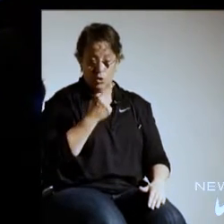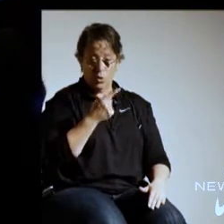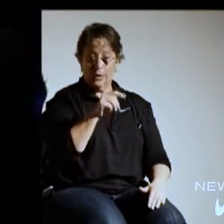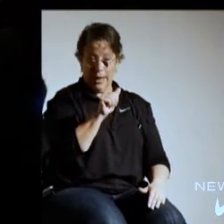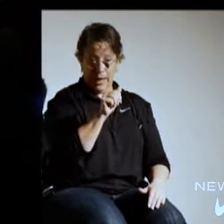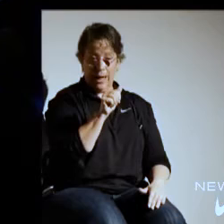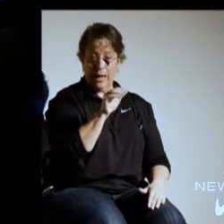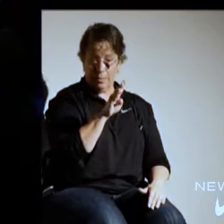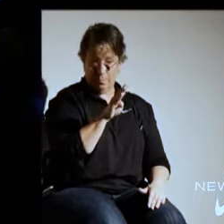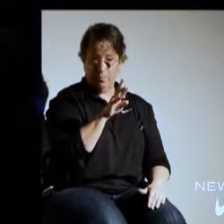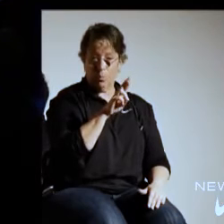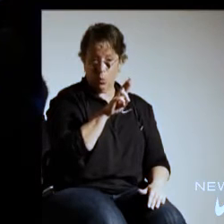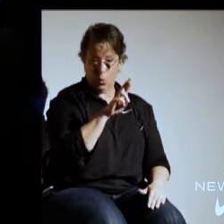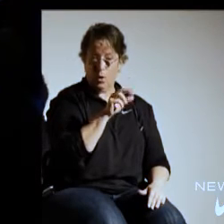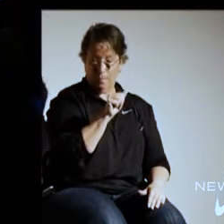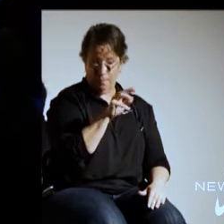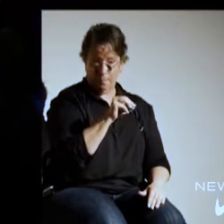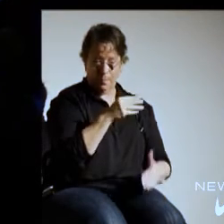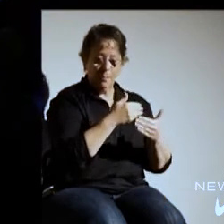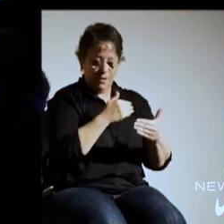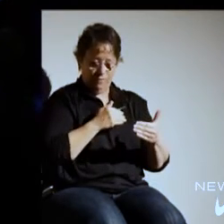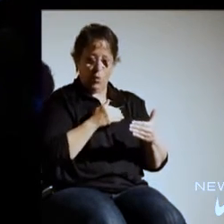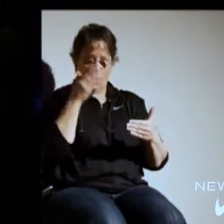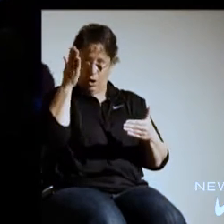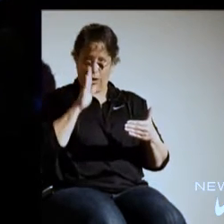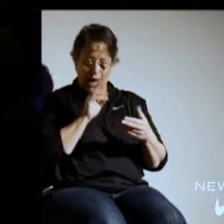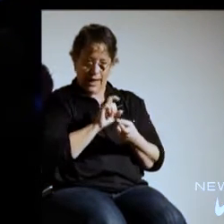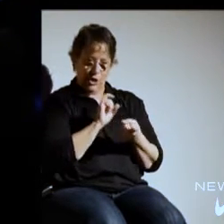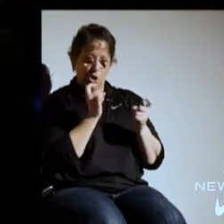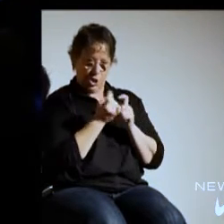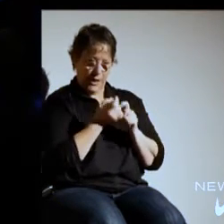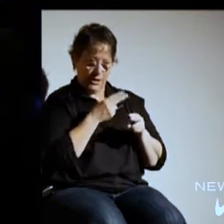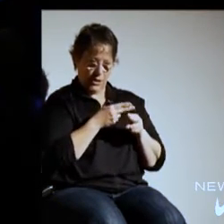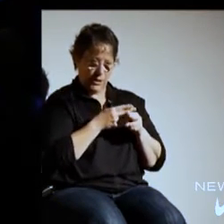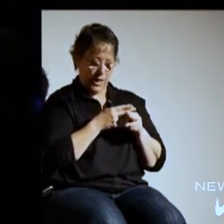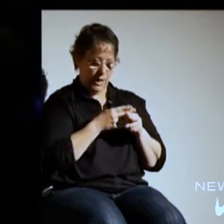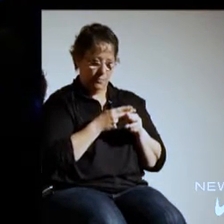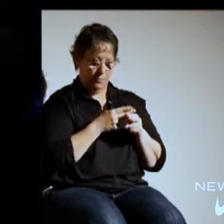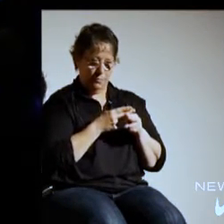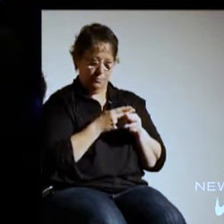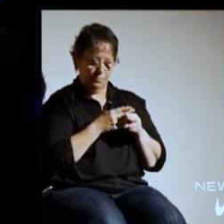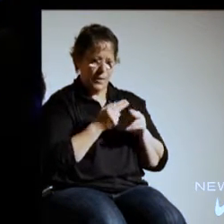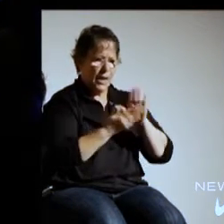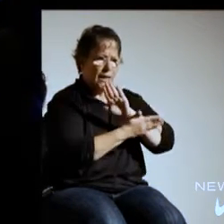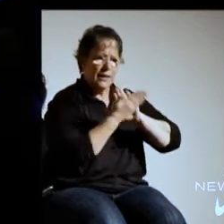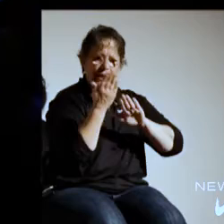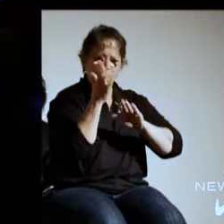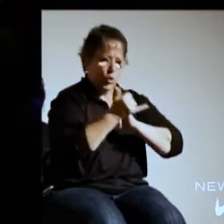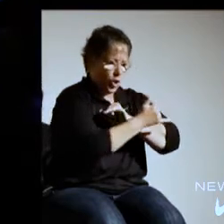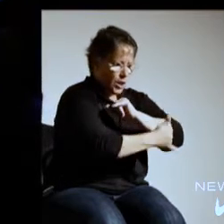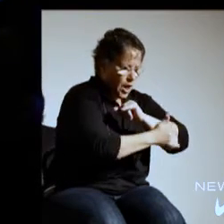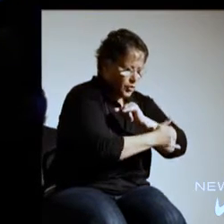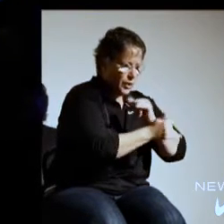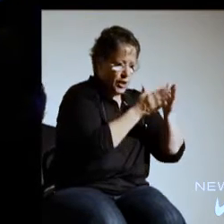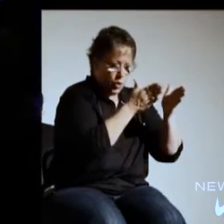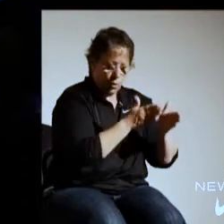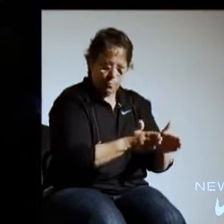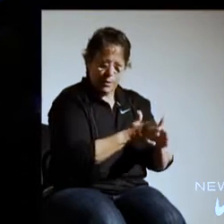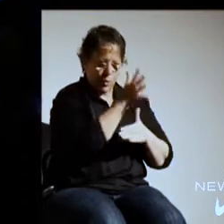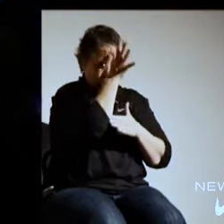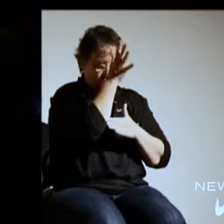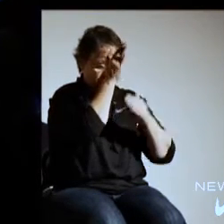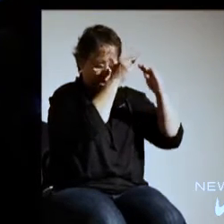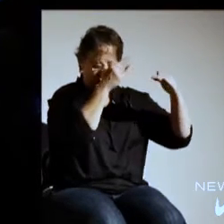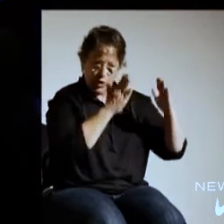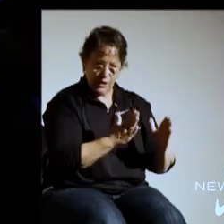before God changed his name, "Go from your country, your people, and your father's